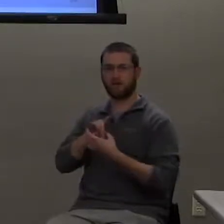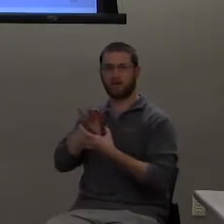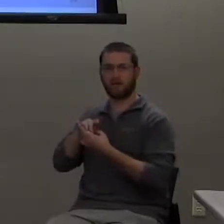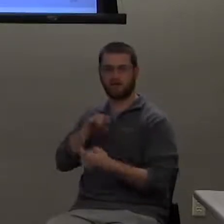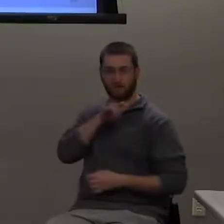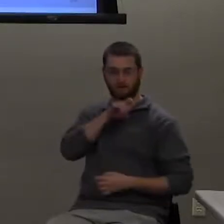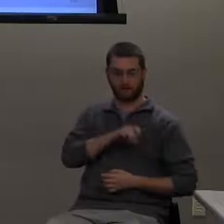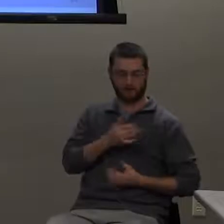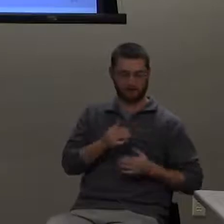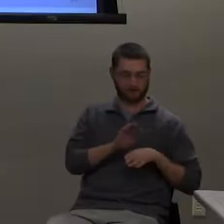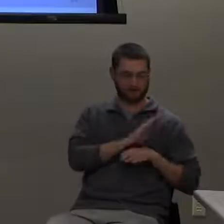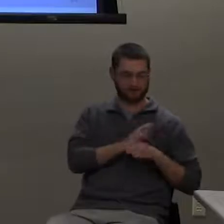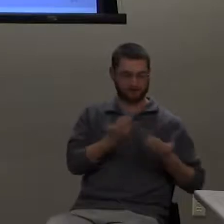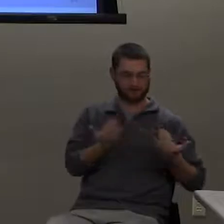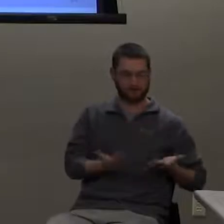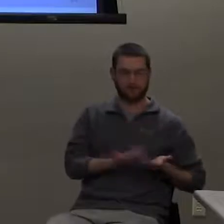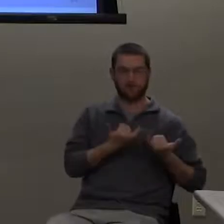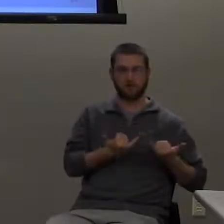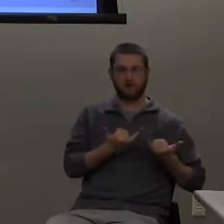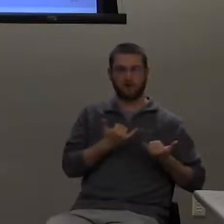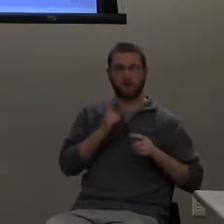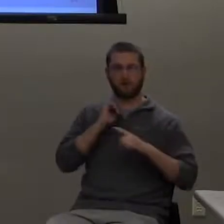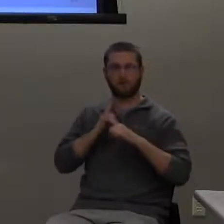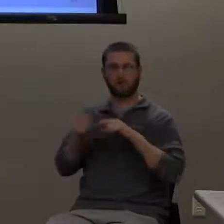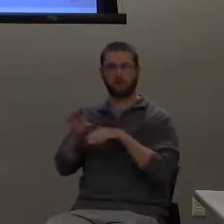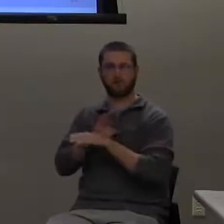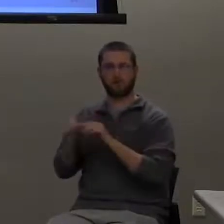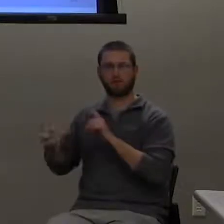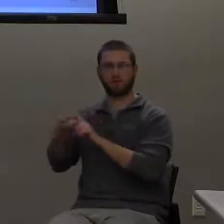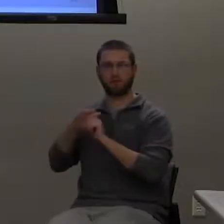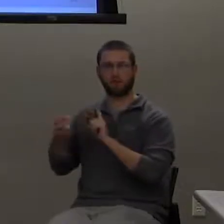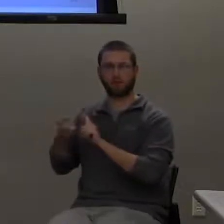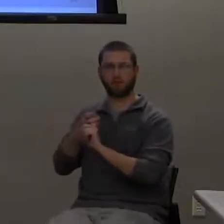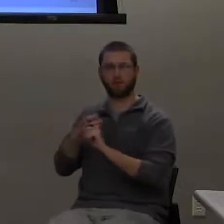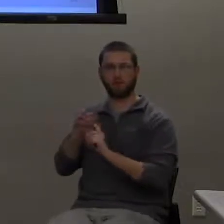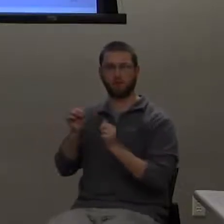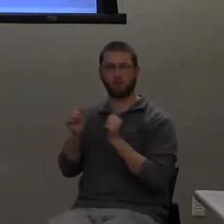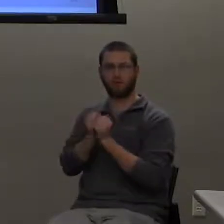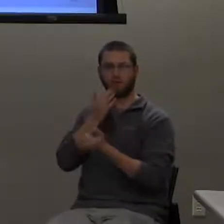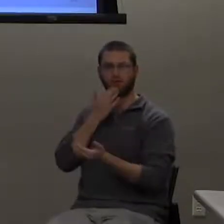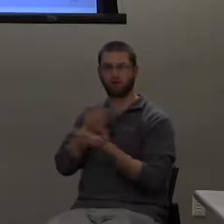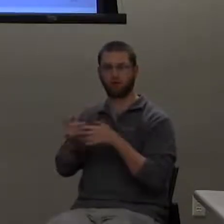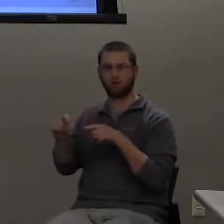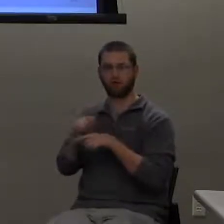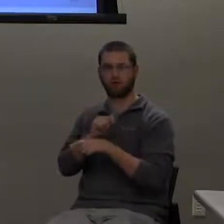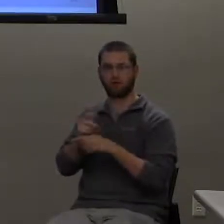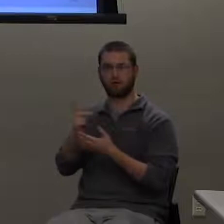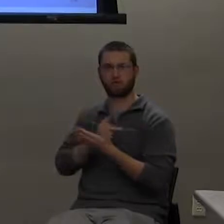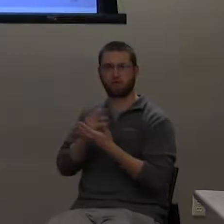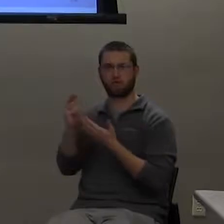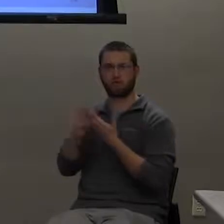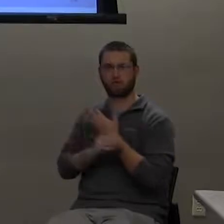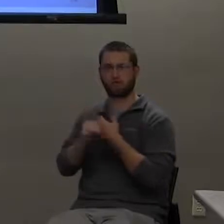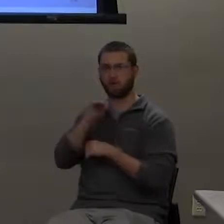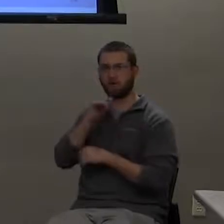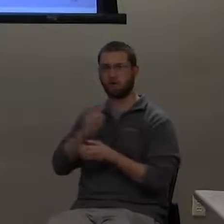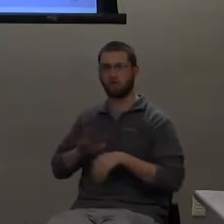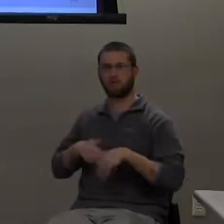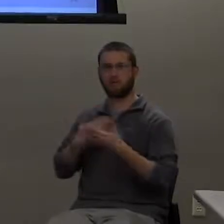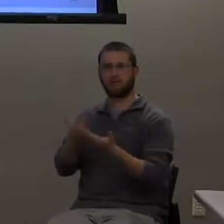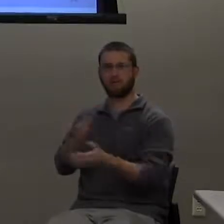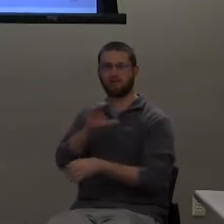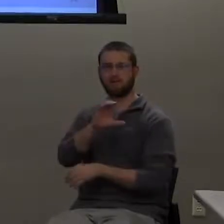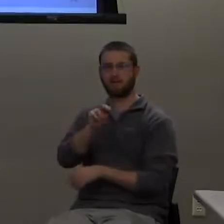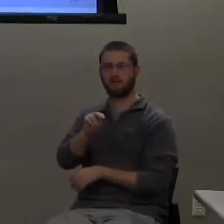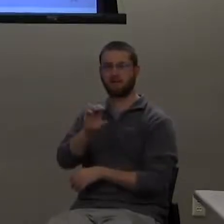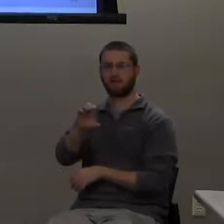our existing businesses and the business we are recruiting with customized training programs. It's not enough to provide CNC machining as